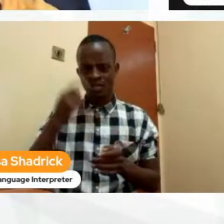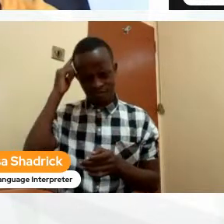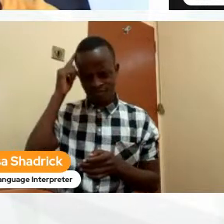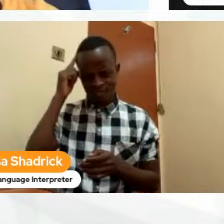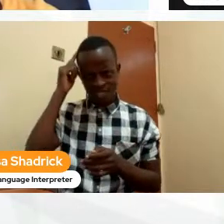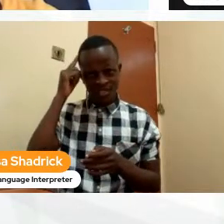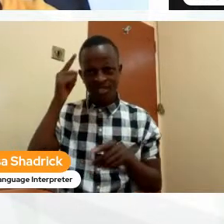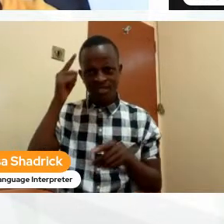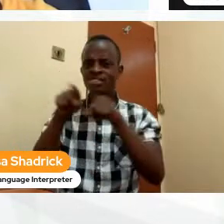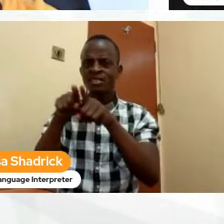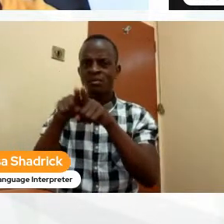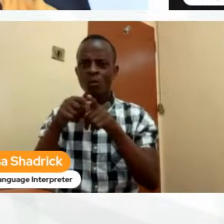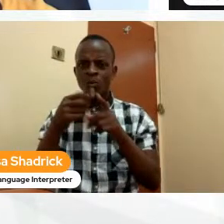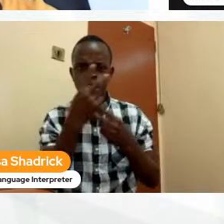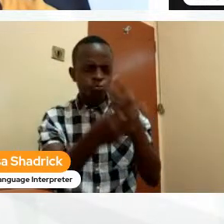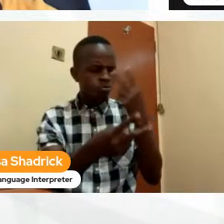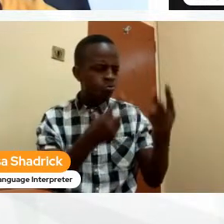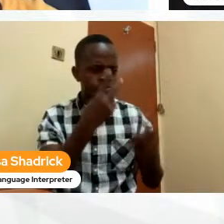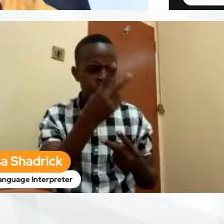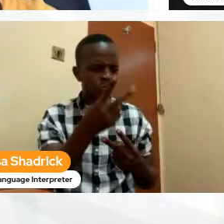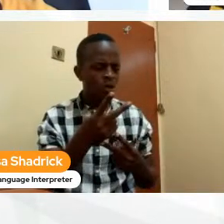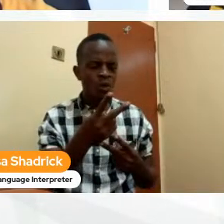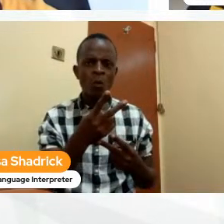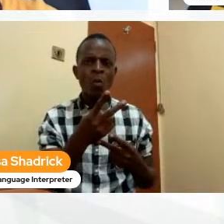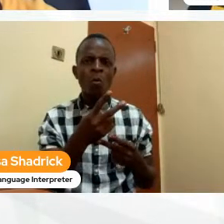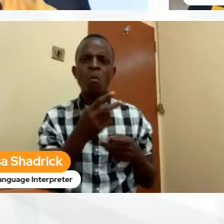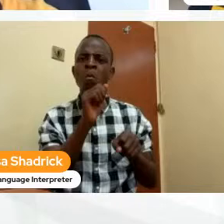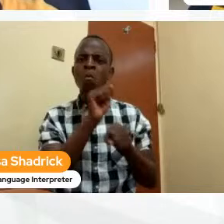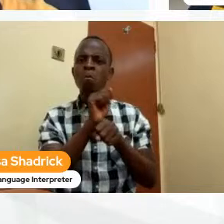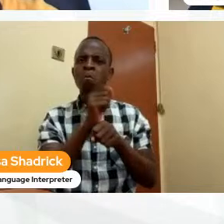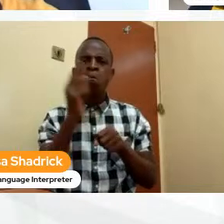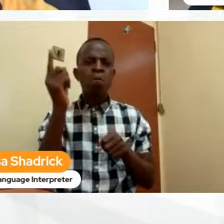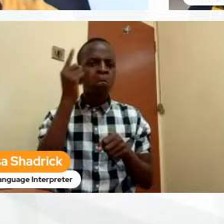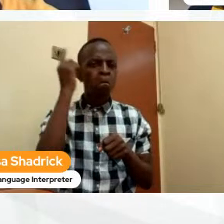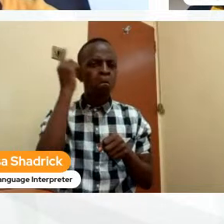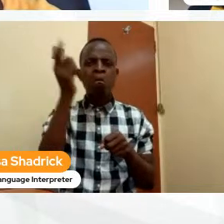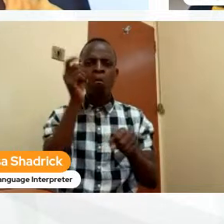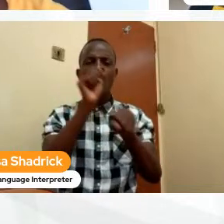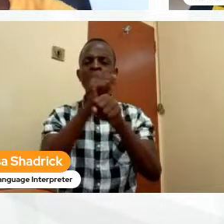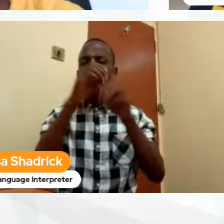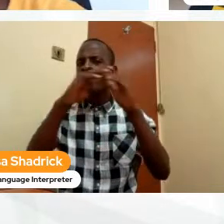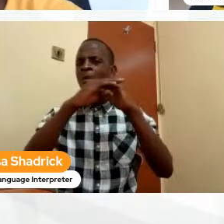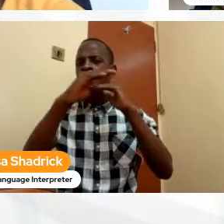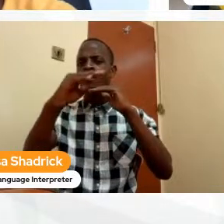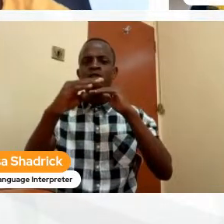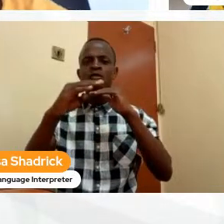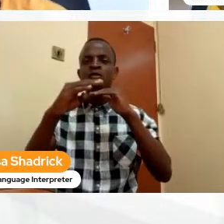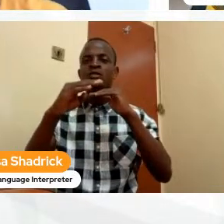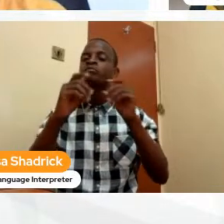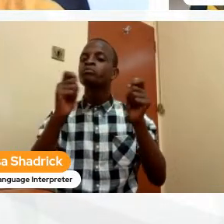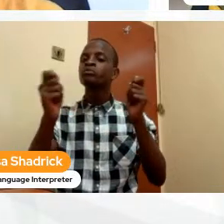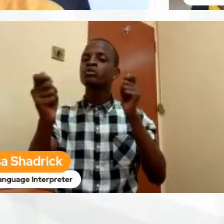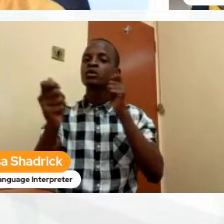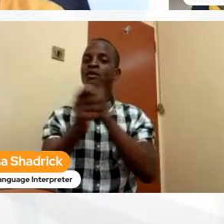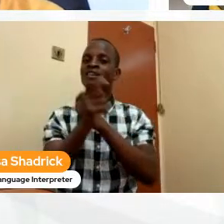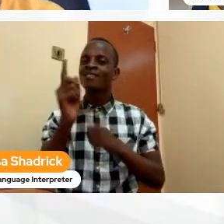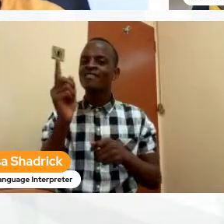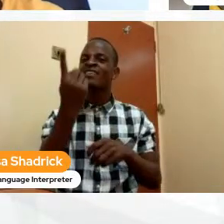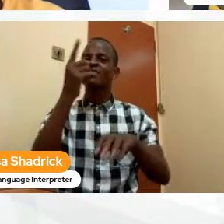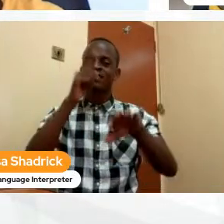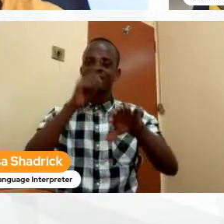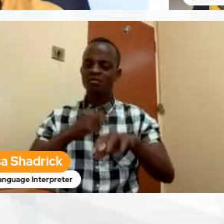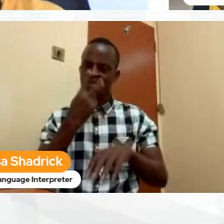you check the narrative around at national level, it has been changed because for the first time we saw